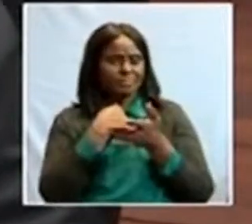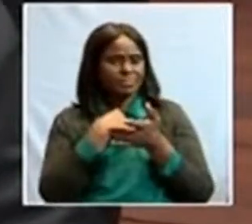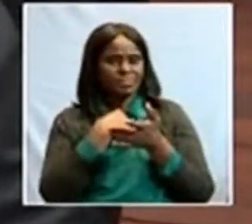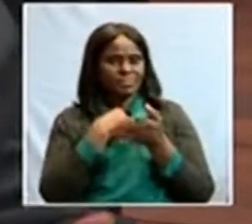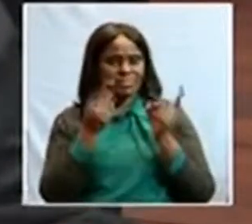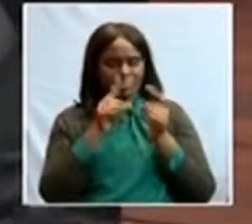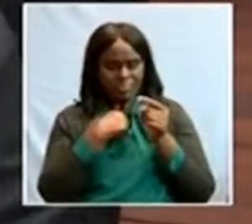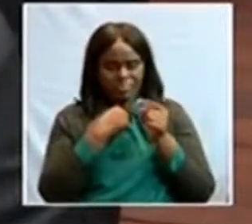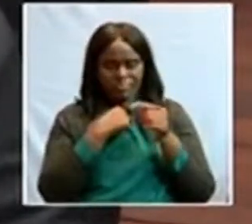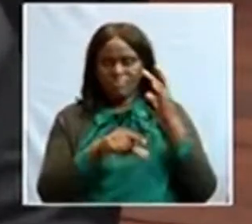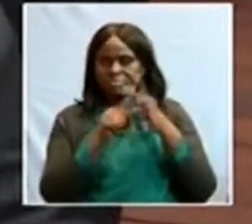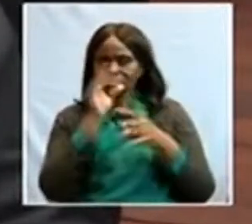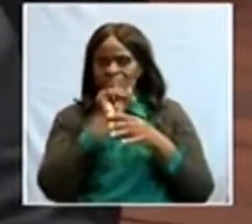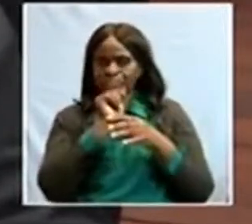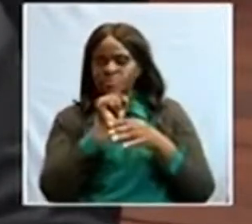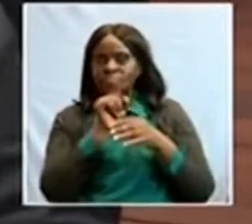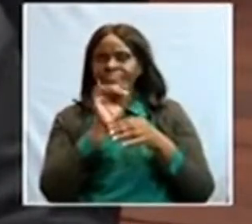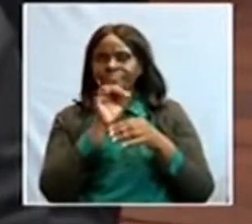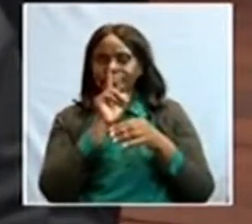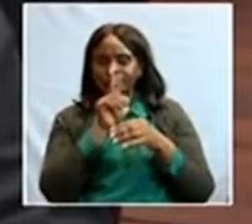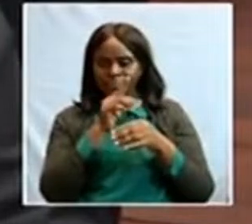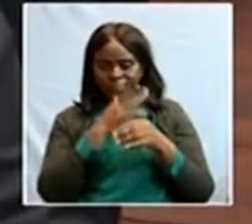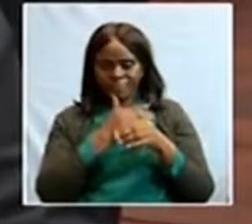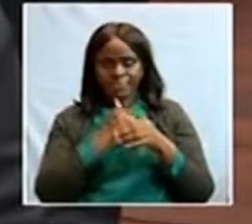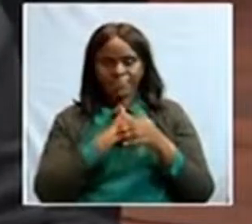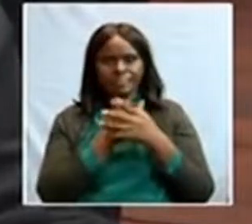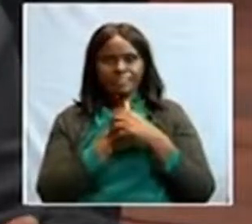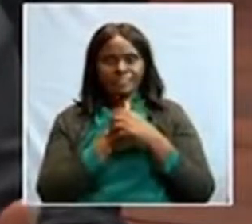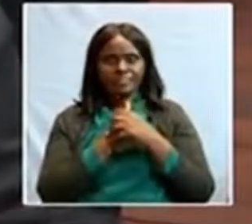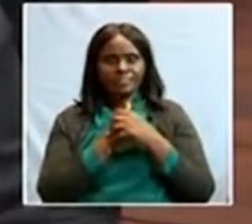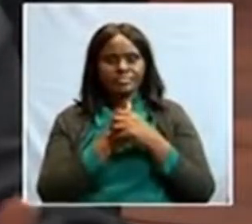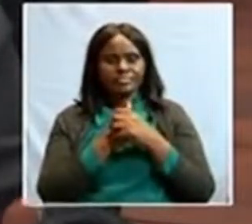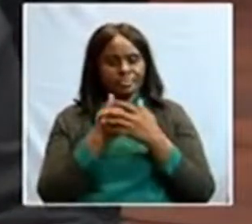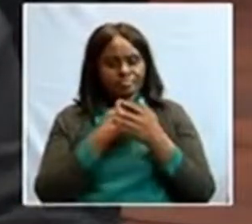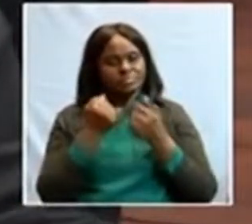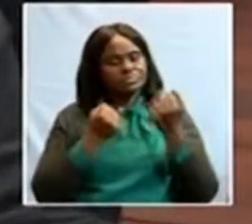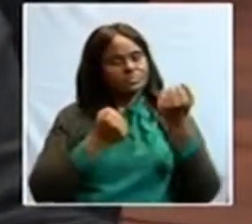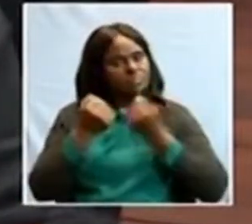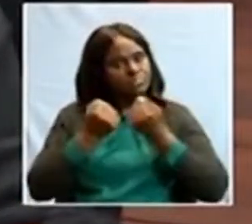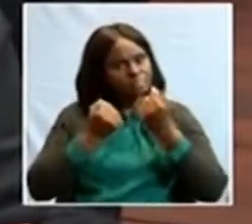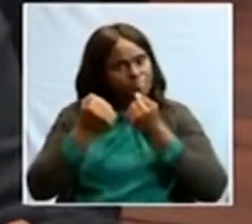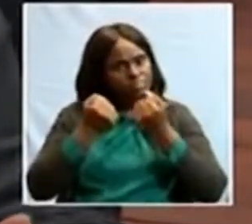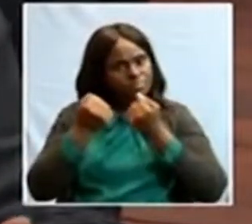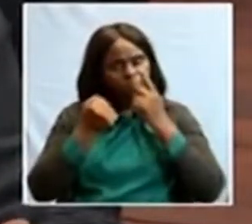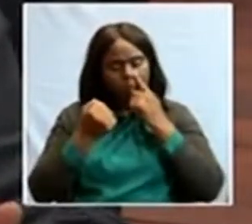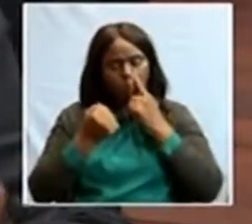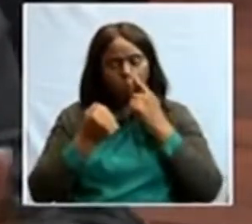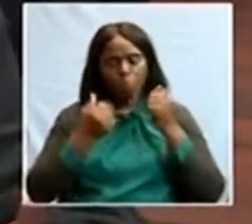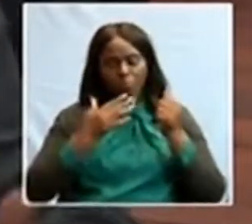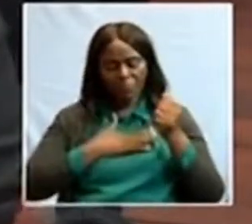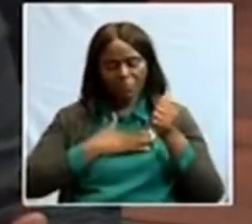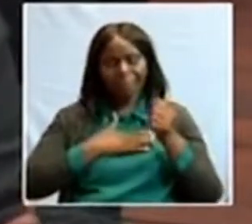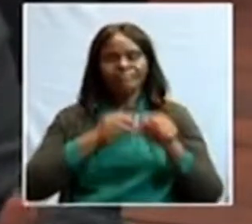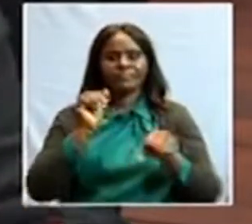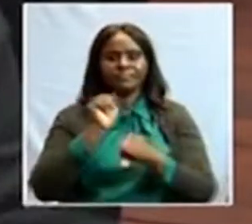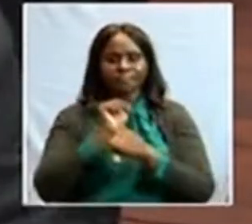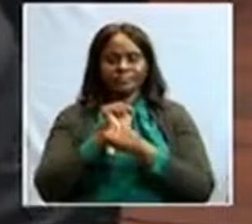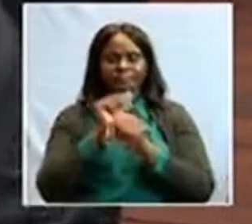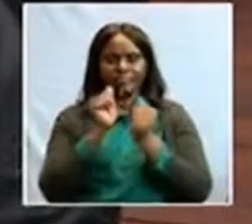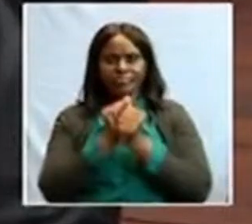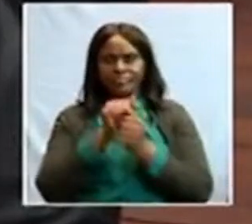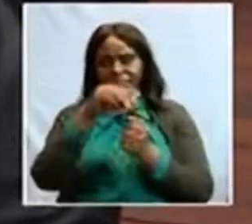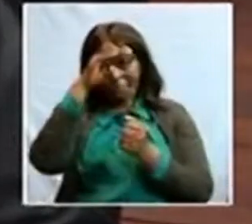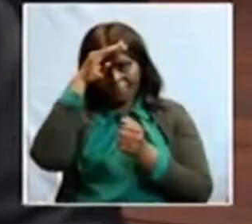when I'm found that actually I drove my vehicle with that influence of